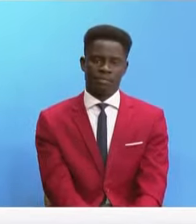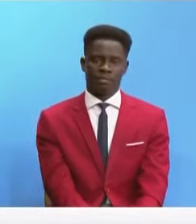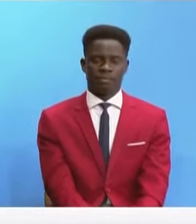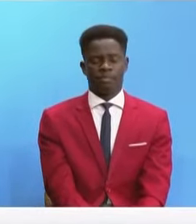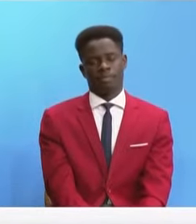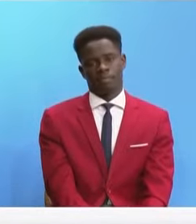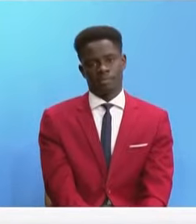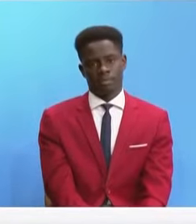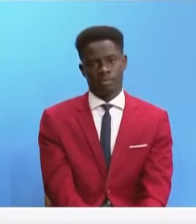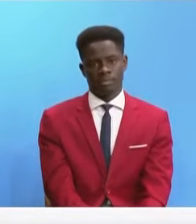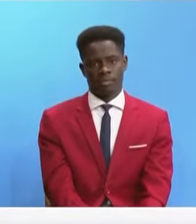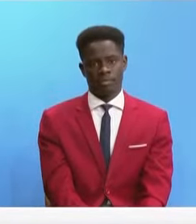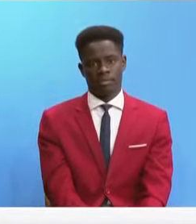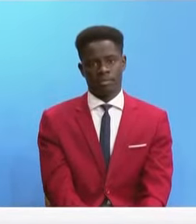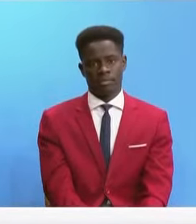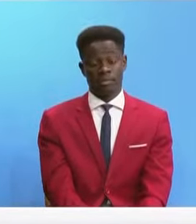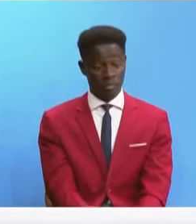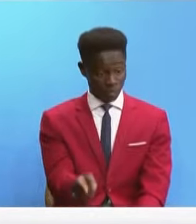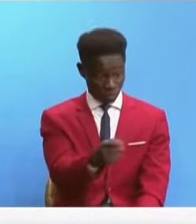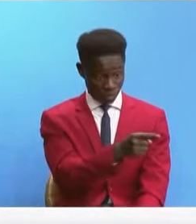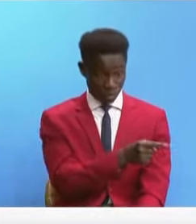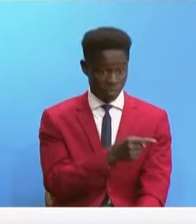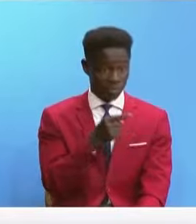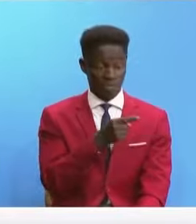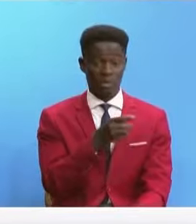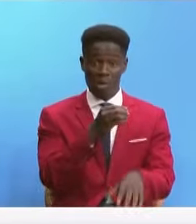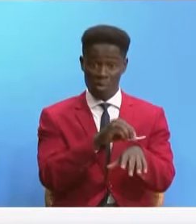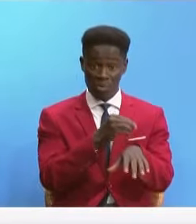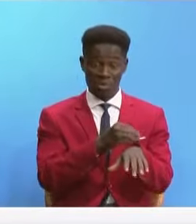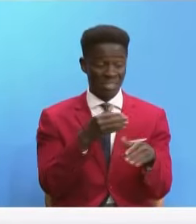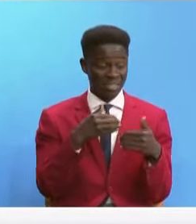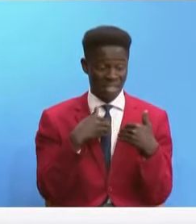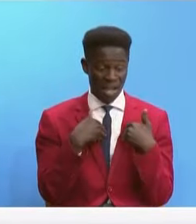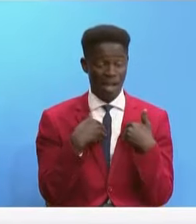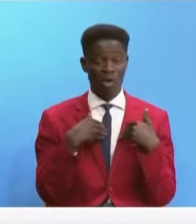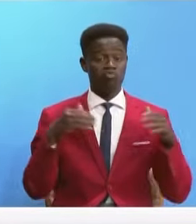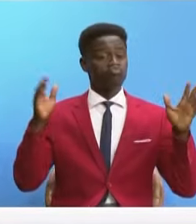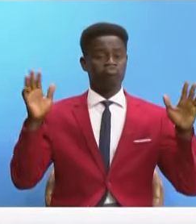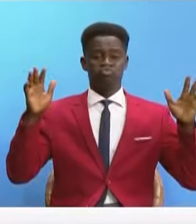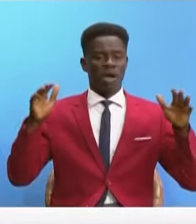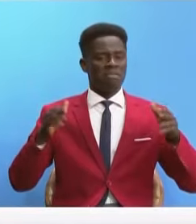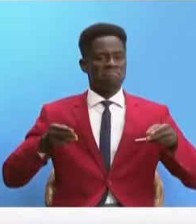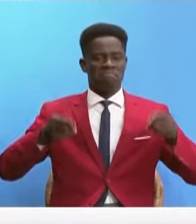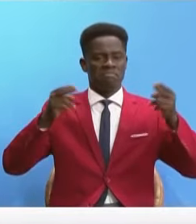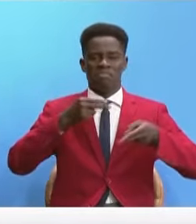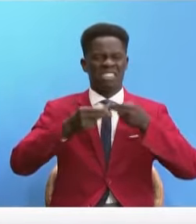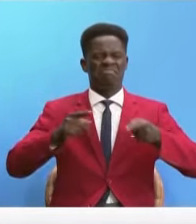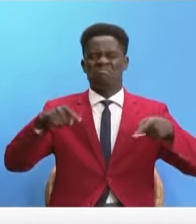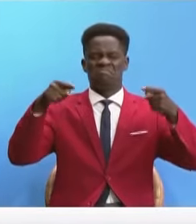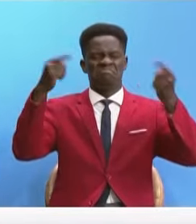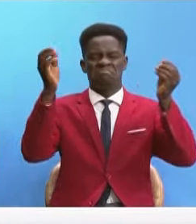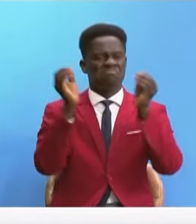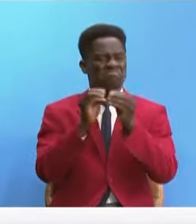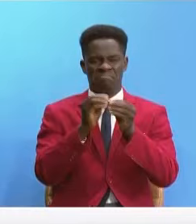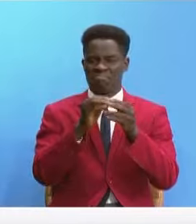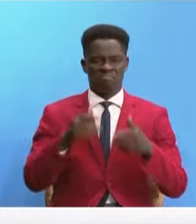here, you are privileged to fly higher than where I've reached. What I'm trying to